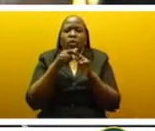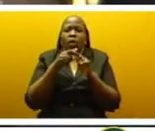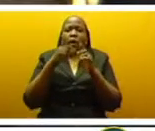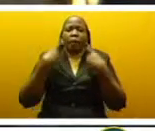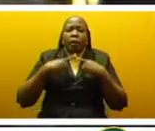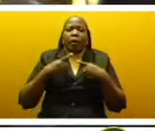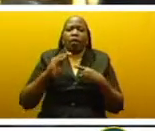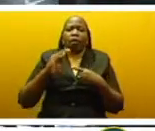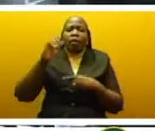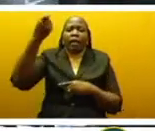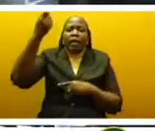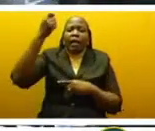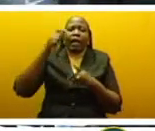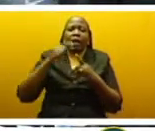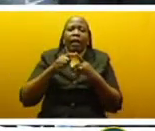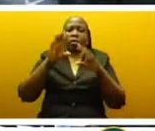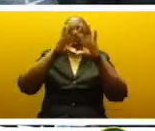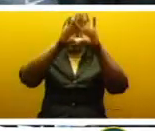world?